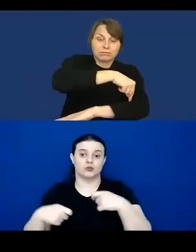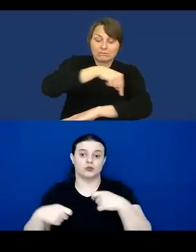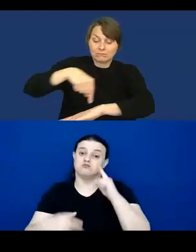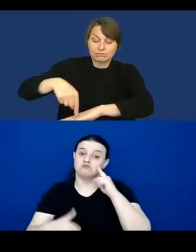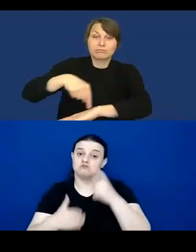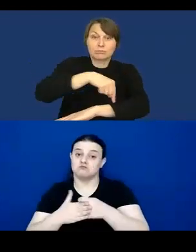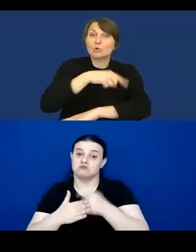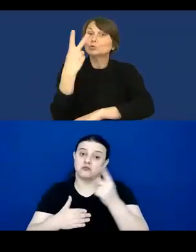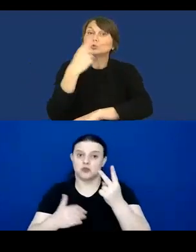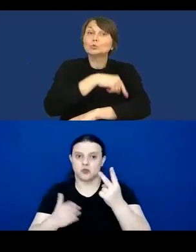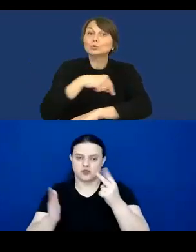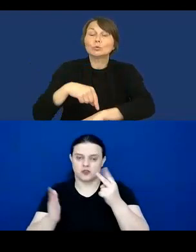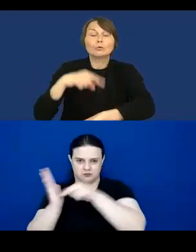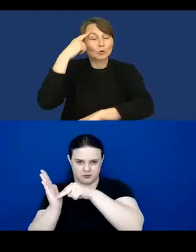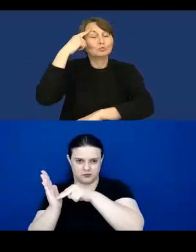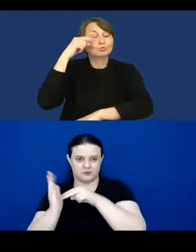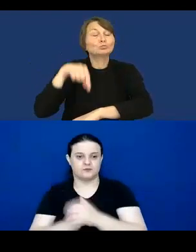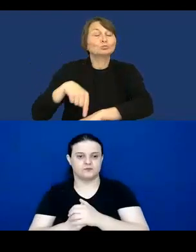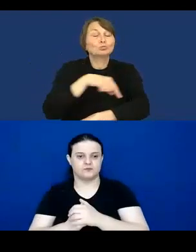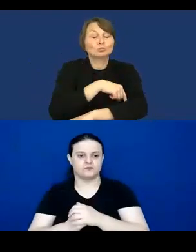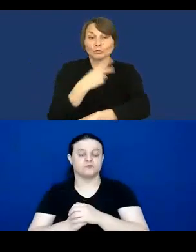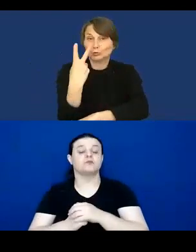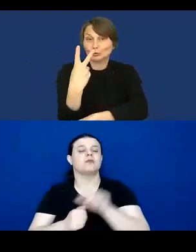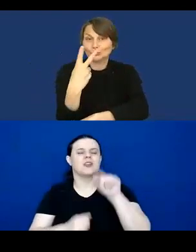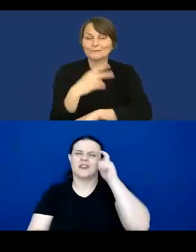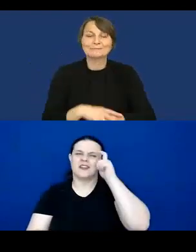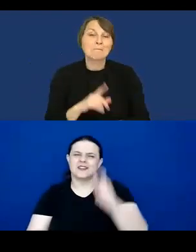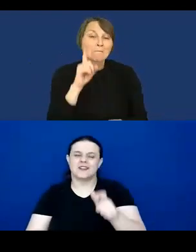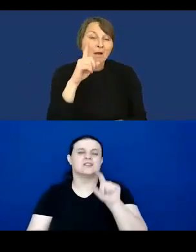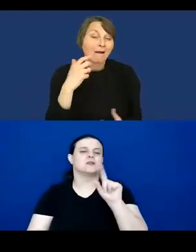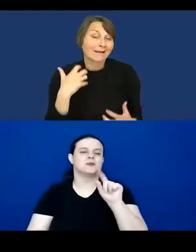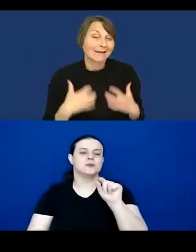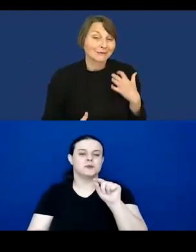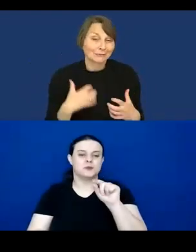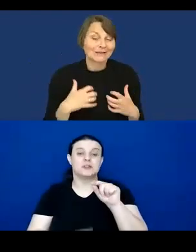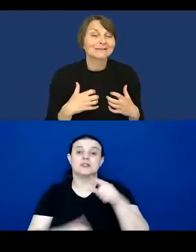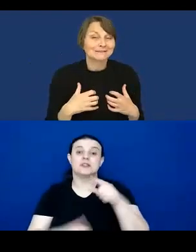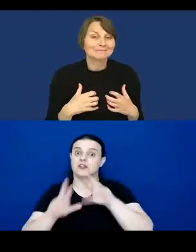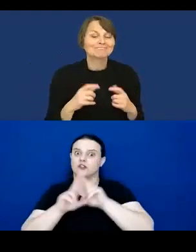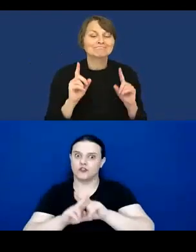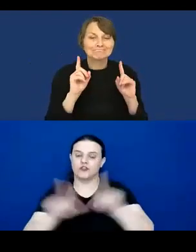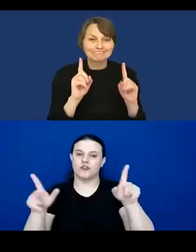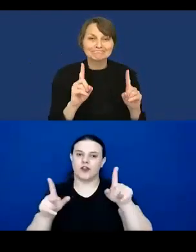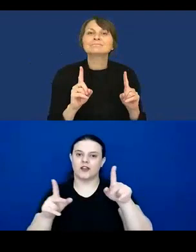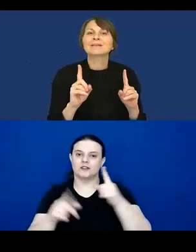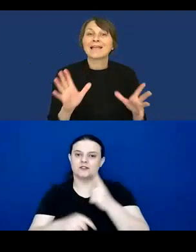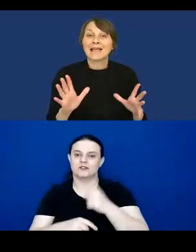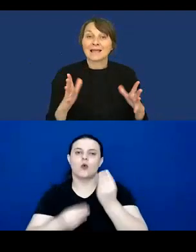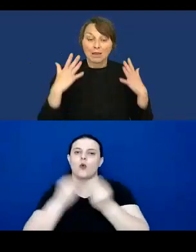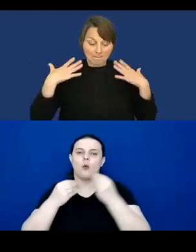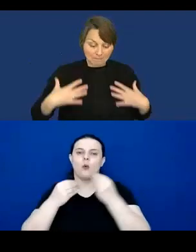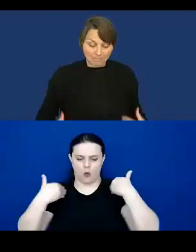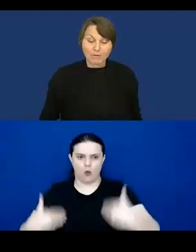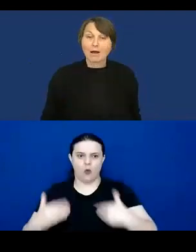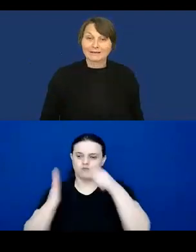2 points. Now, the very interesting thing is that there are large differences between different body parts. So